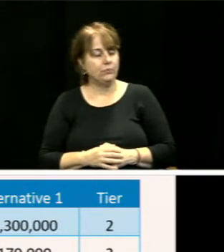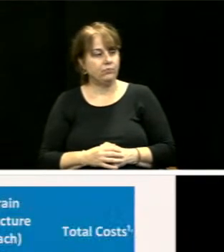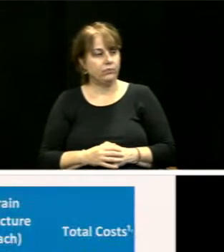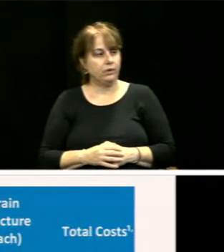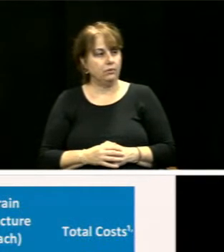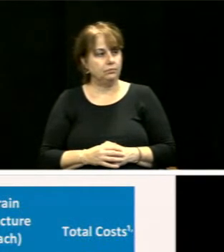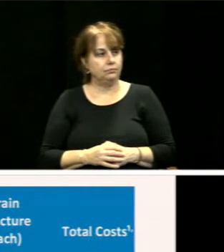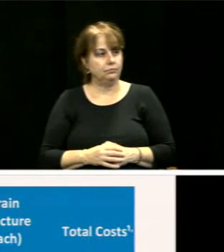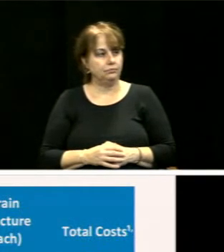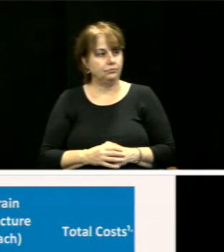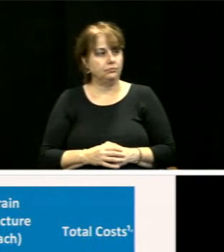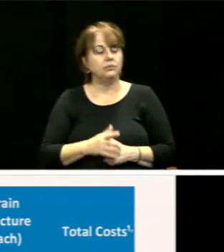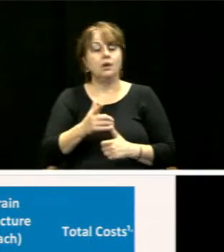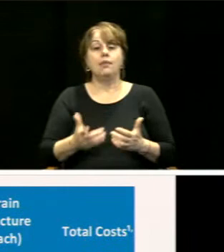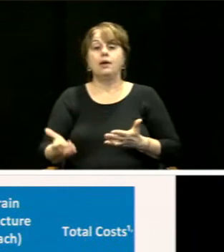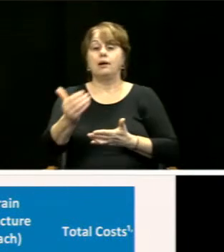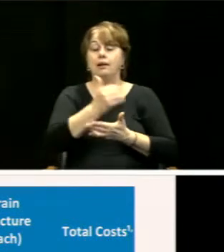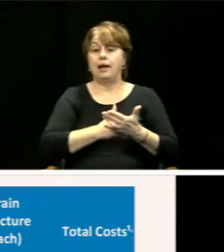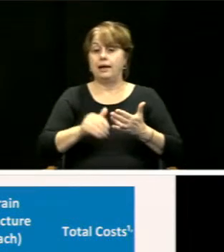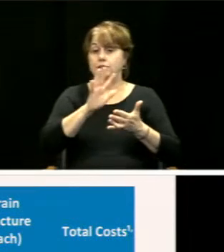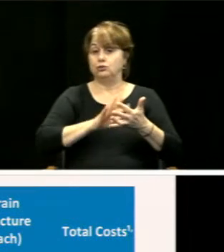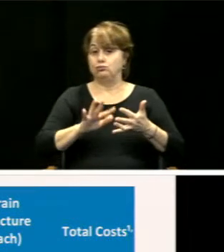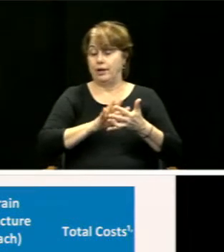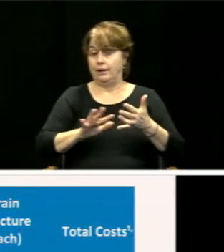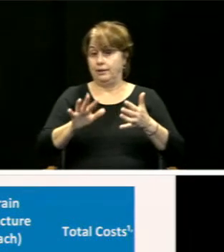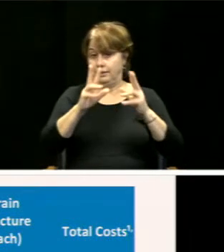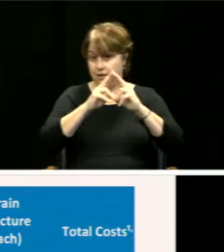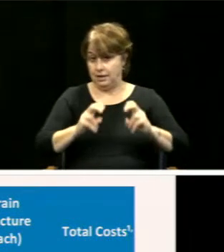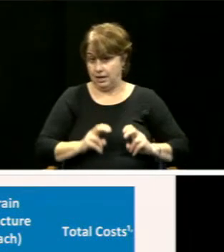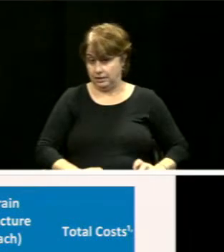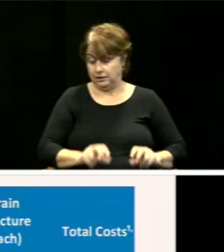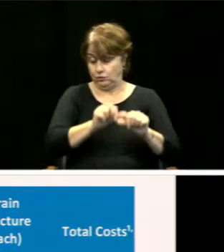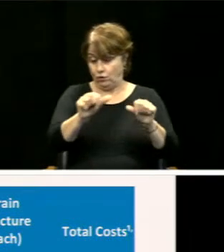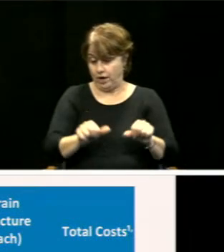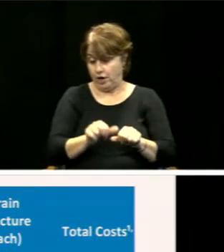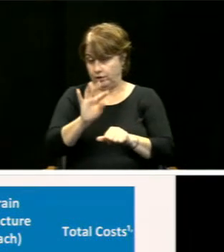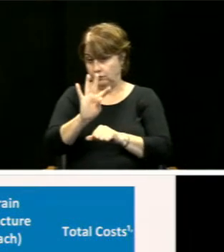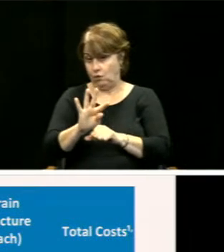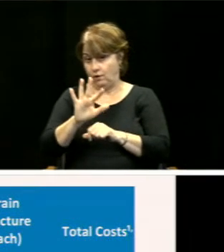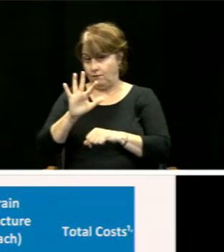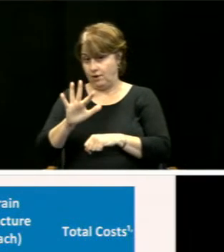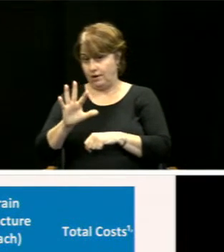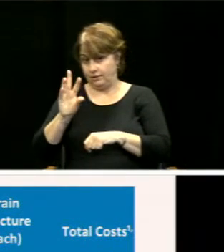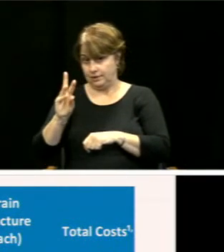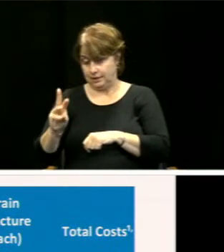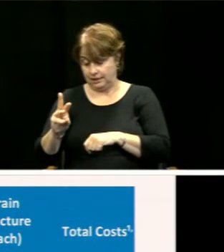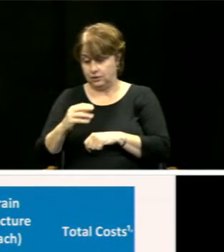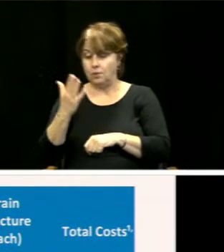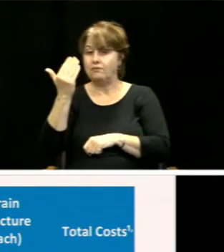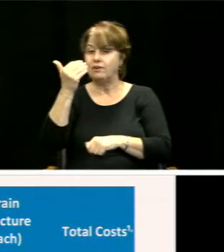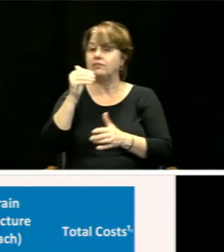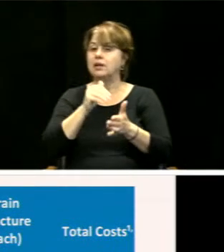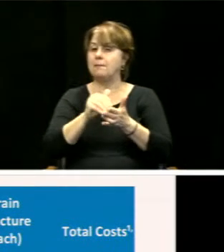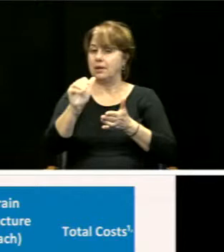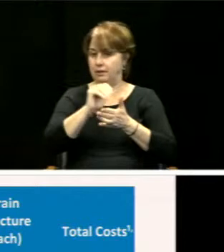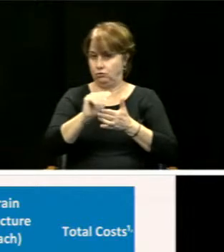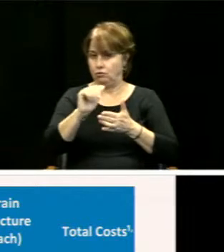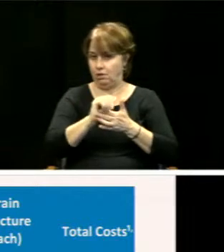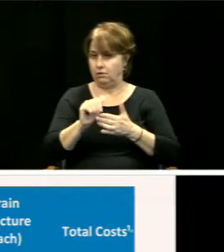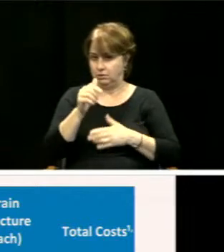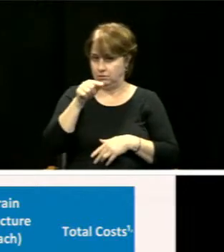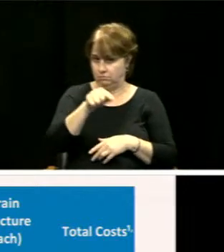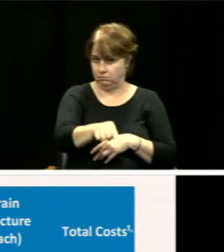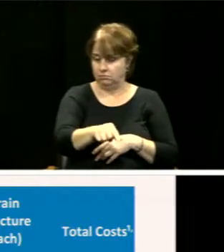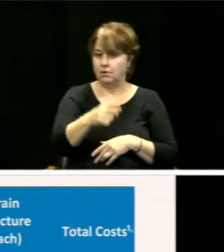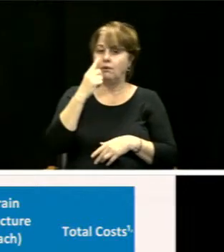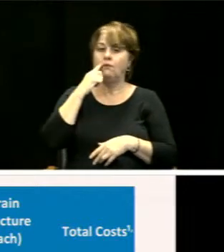And then for the collector drain analysis that we did for areas 4, 5, and 6, there's 15 million in there for